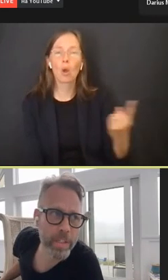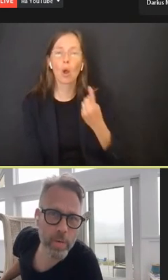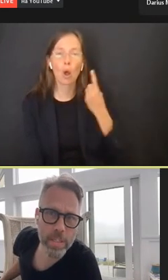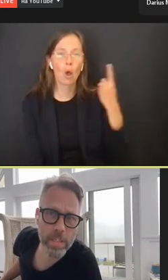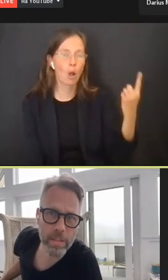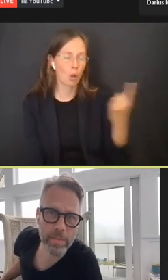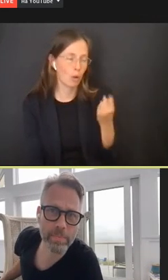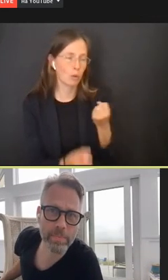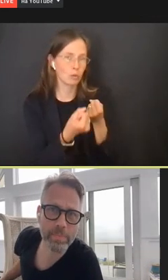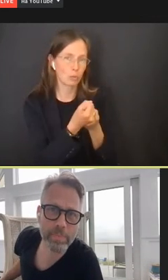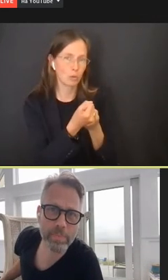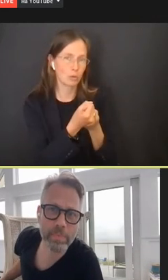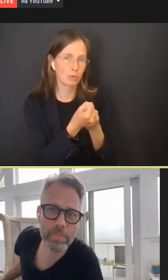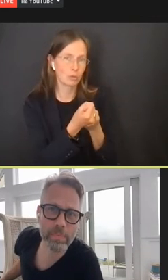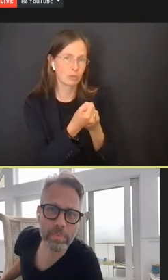support Ginchwez.